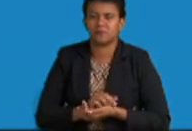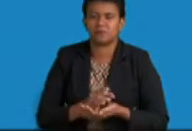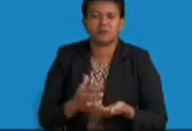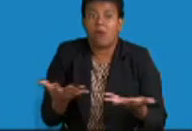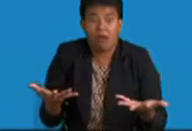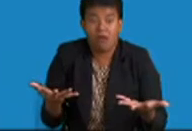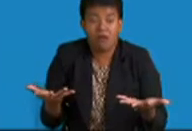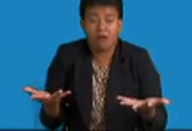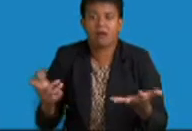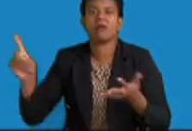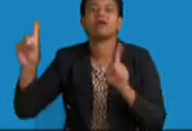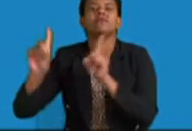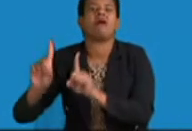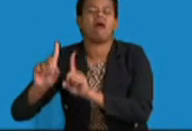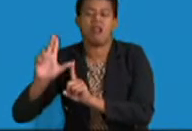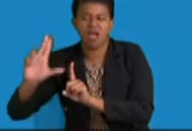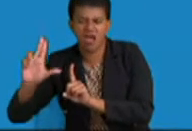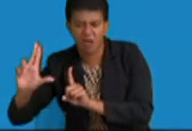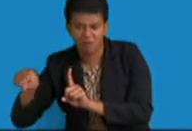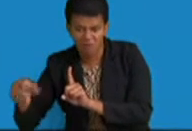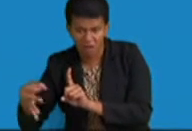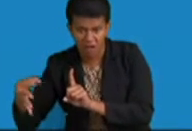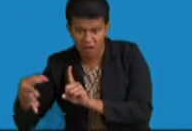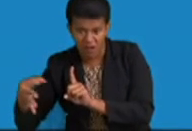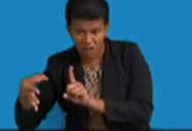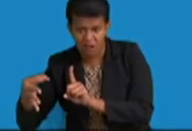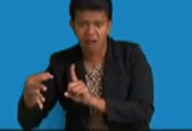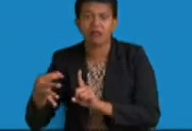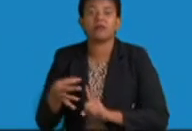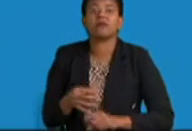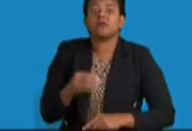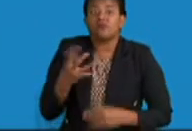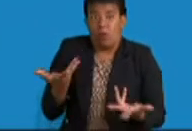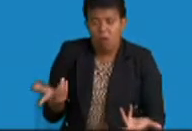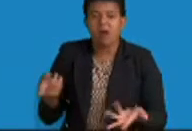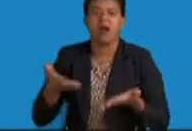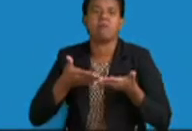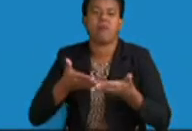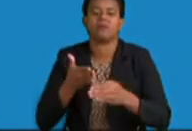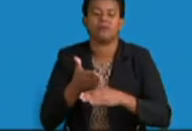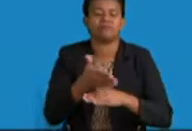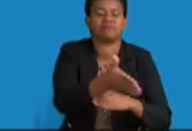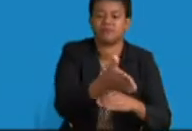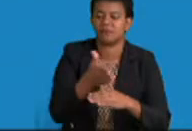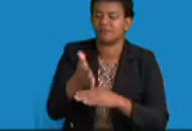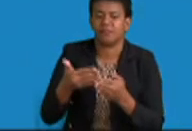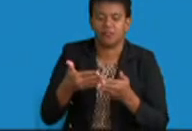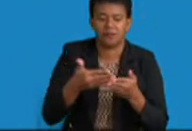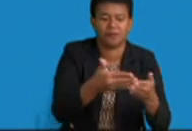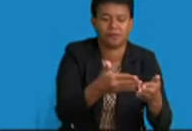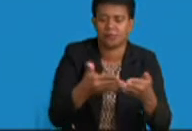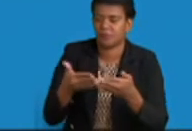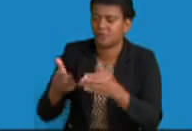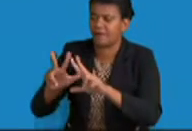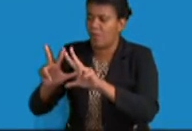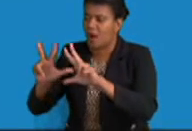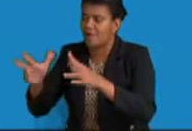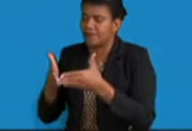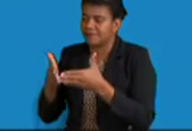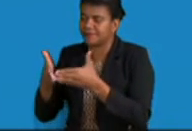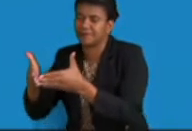through a naval boat with rations to Vunombalabo. Defense force assets, including the